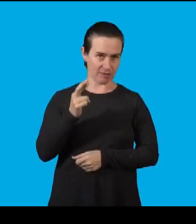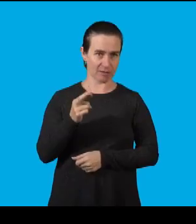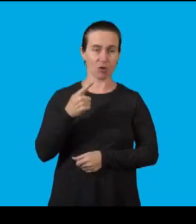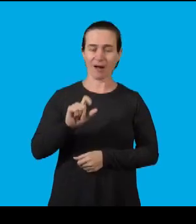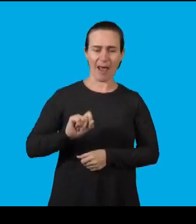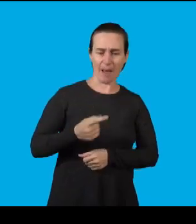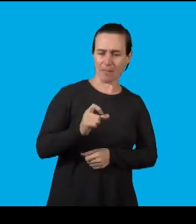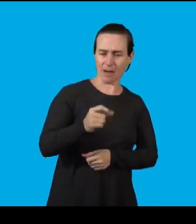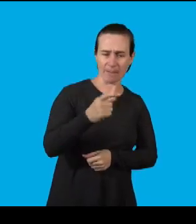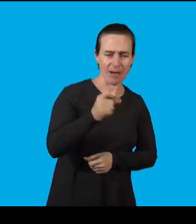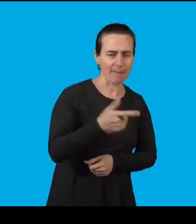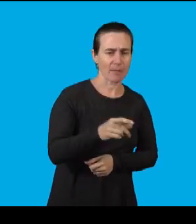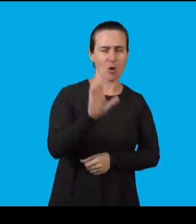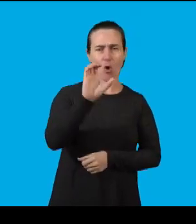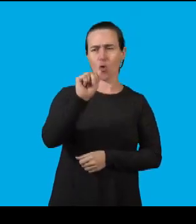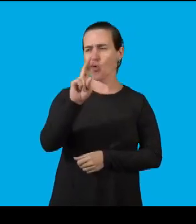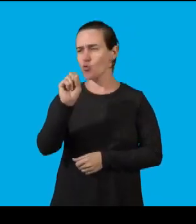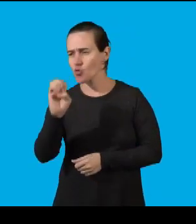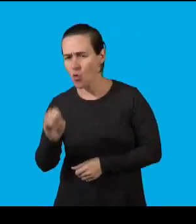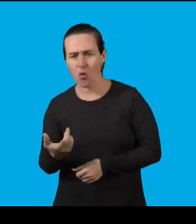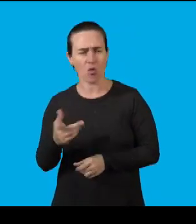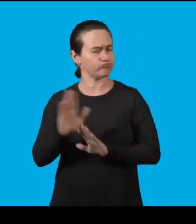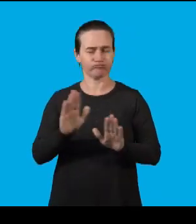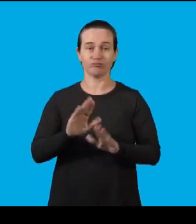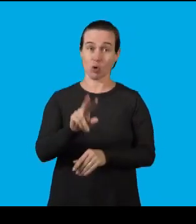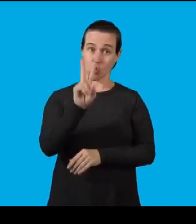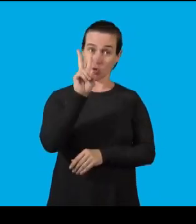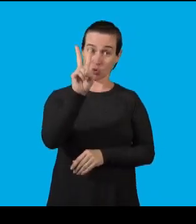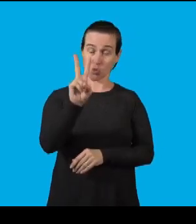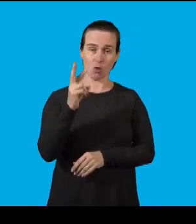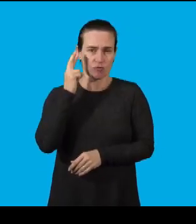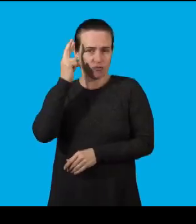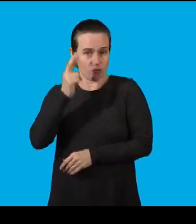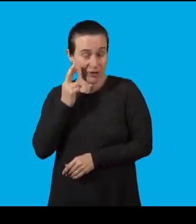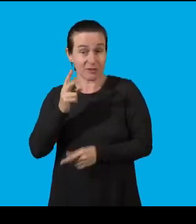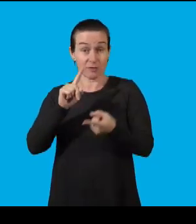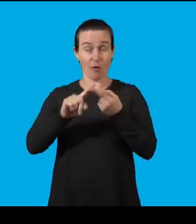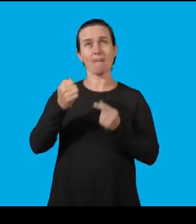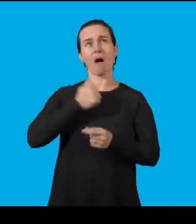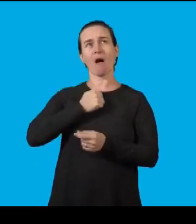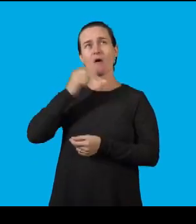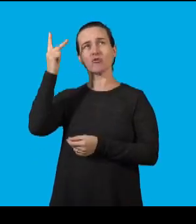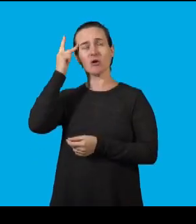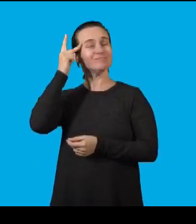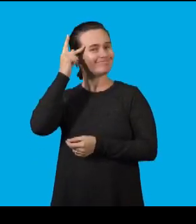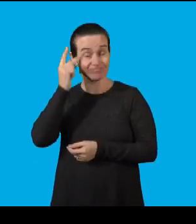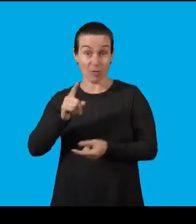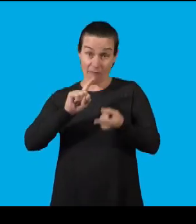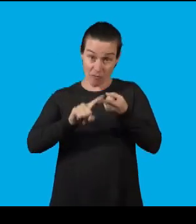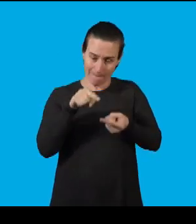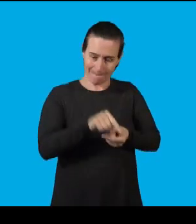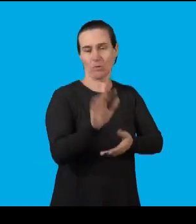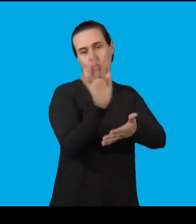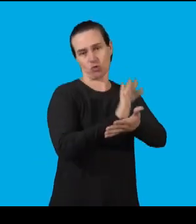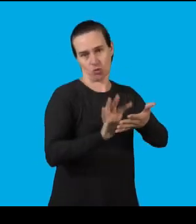it's reasons, not events, not causes, not results, but reasons from the source. Not from your own knowledge. Okay, remember